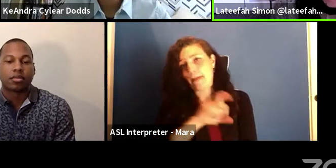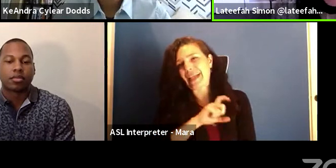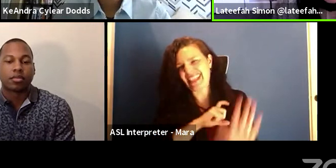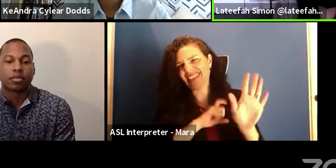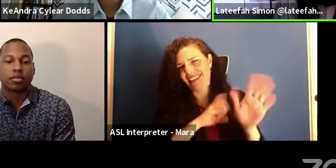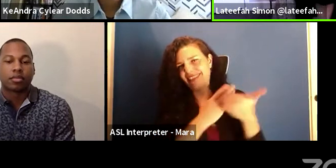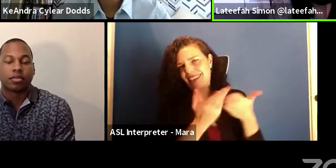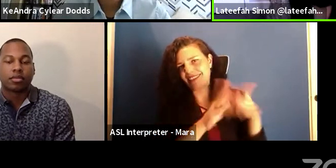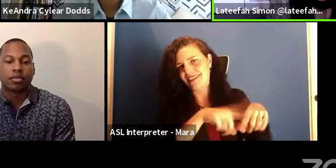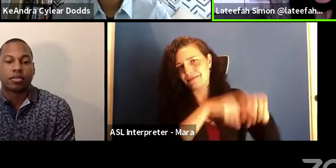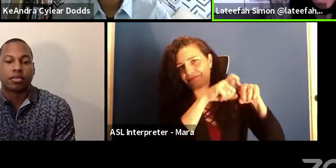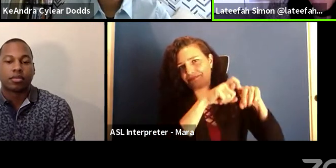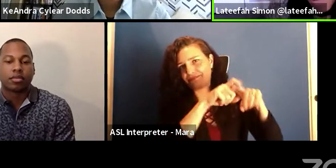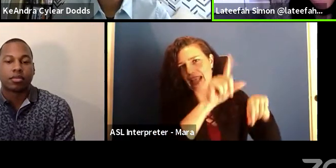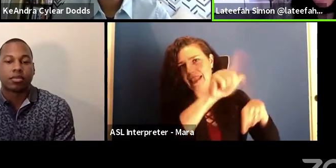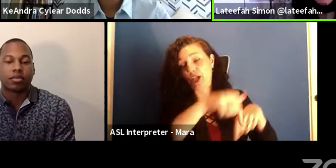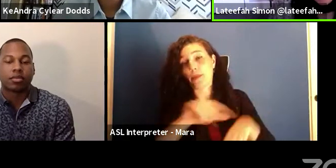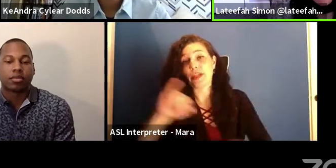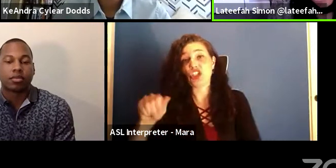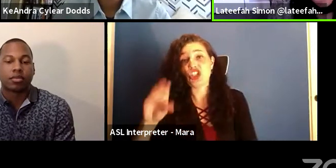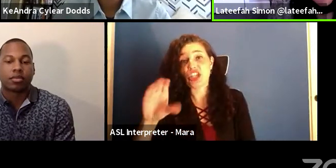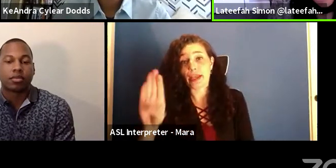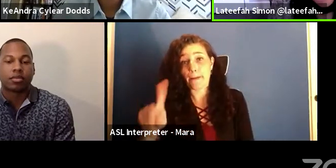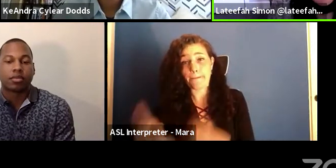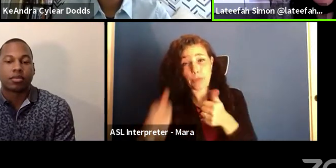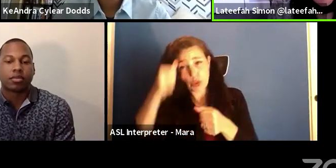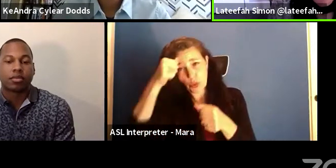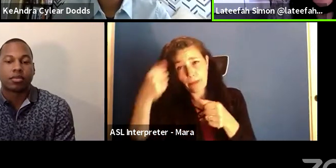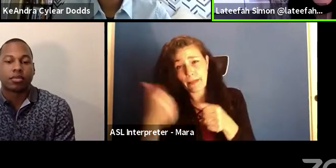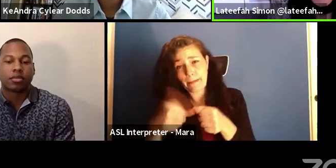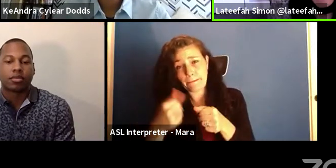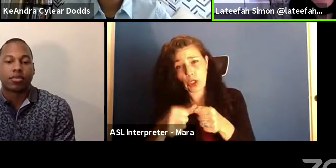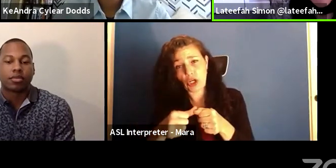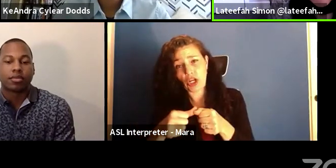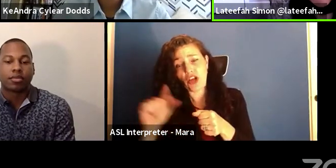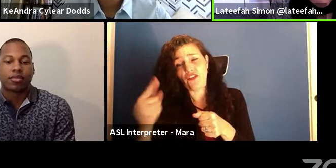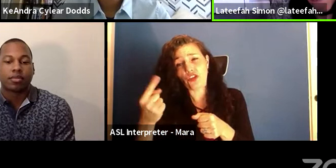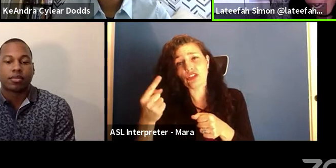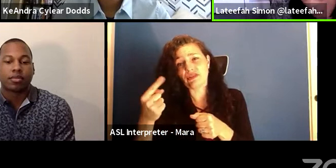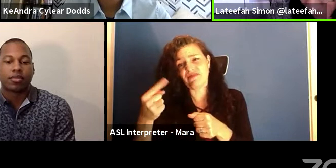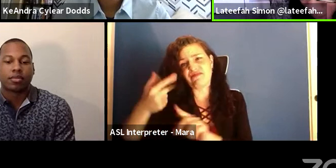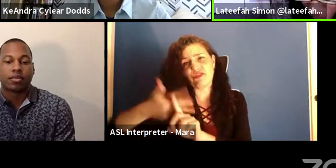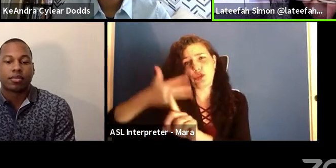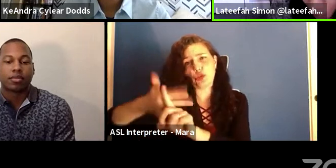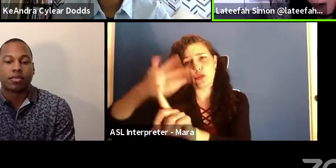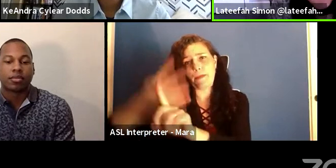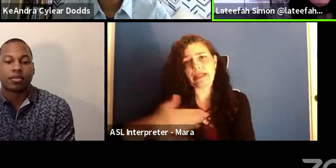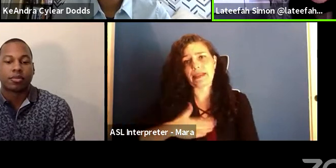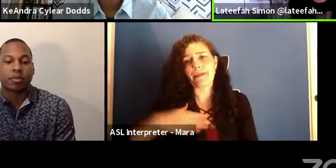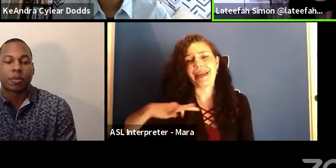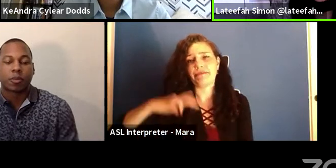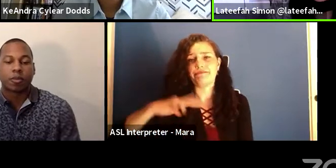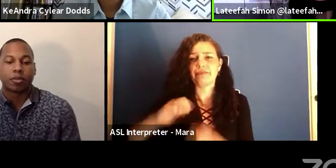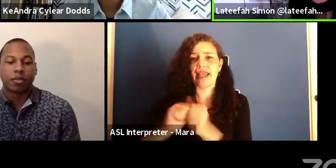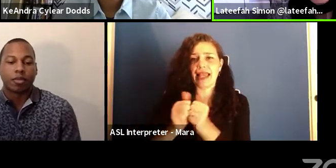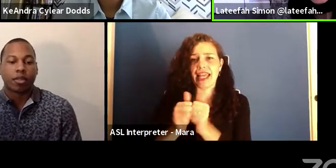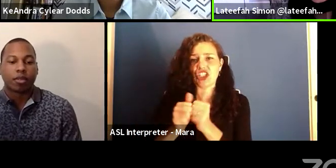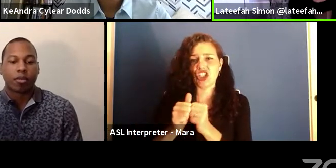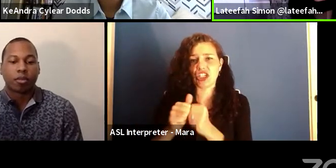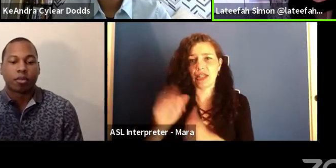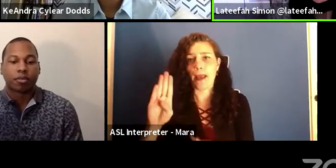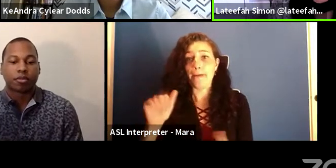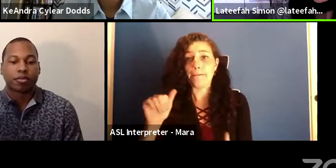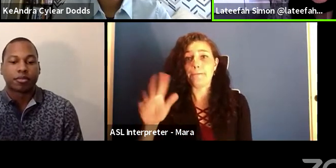later. But, you know, Jacob, you might have remembered, you know, in the first few months of my election, and BART is one of